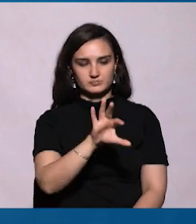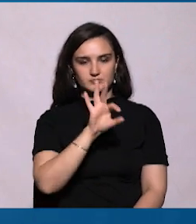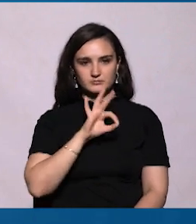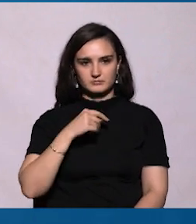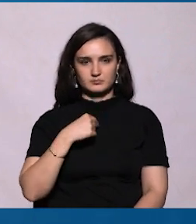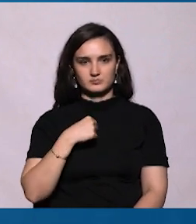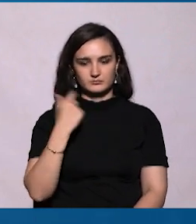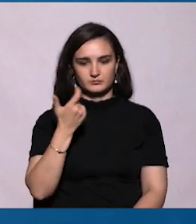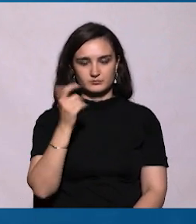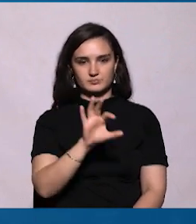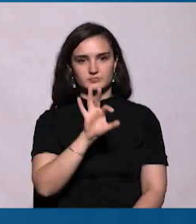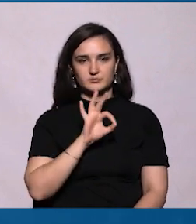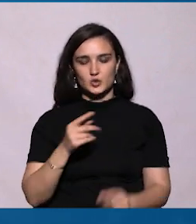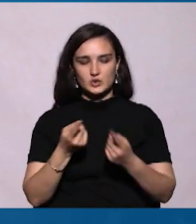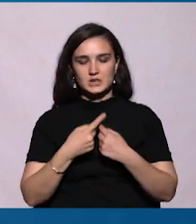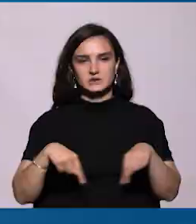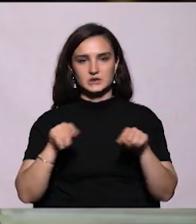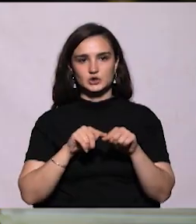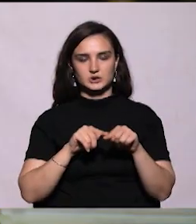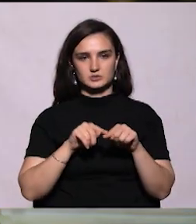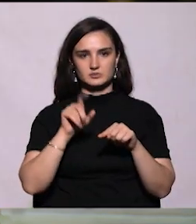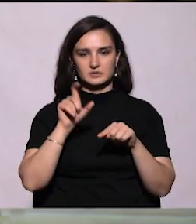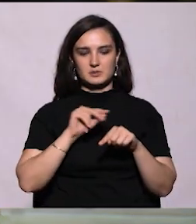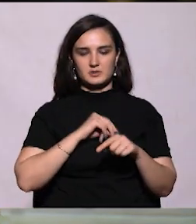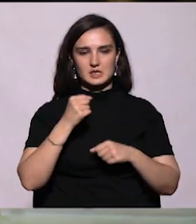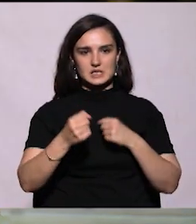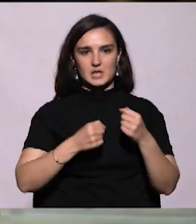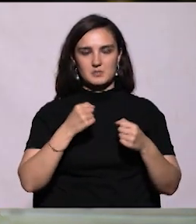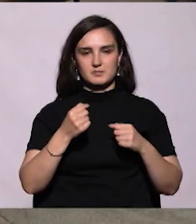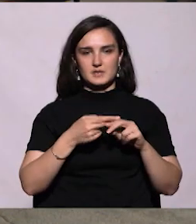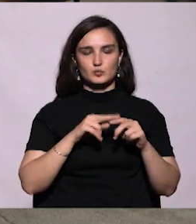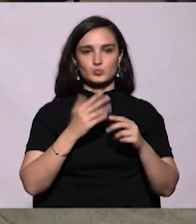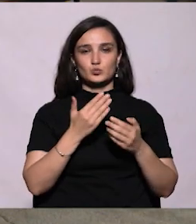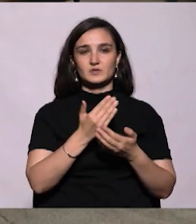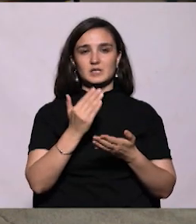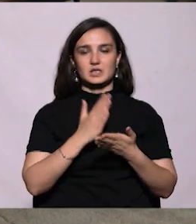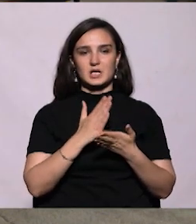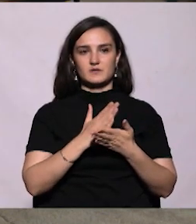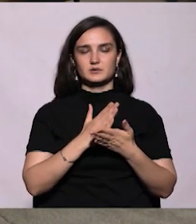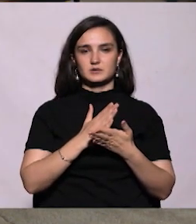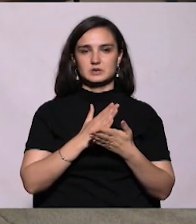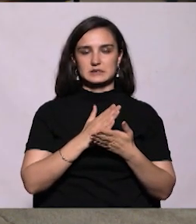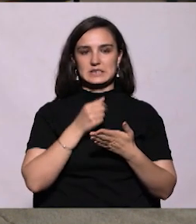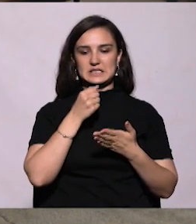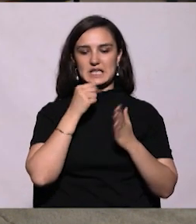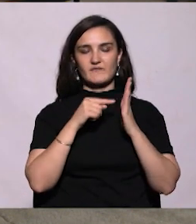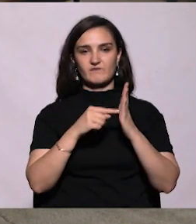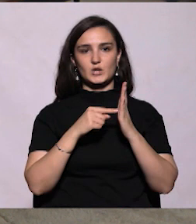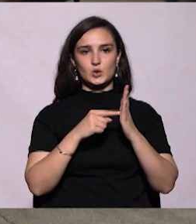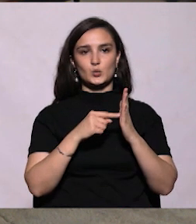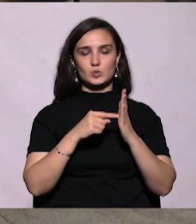is a person or organization that employs people. So, if you have an interview, the person that